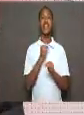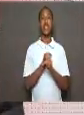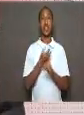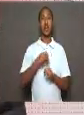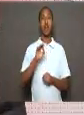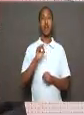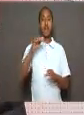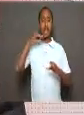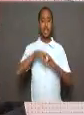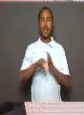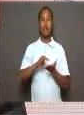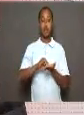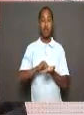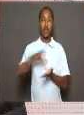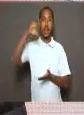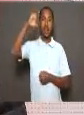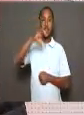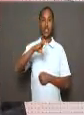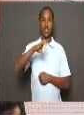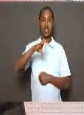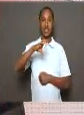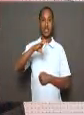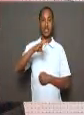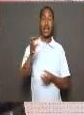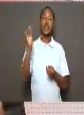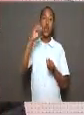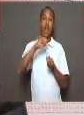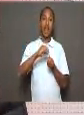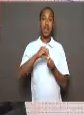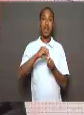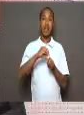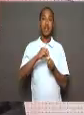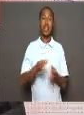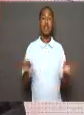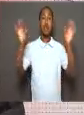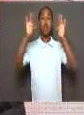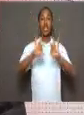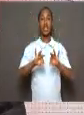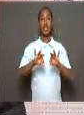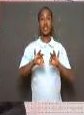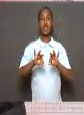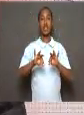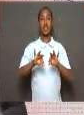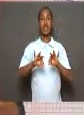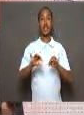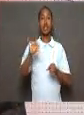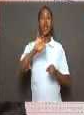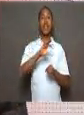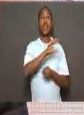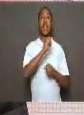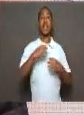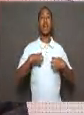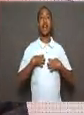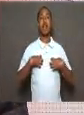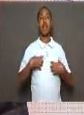of intermolecular forces, as well as their importance in plant and